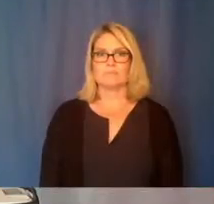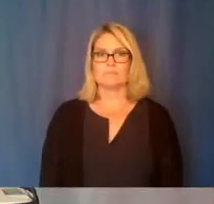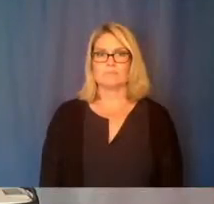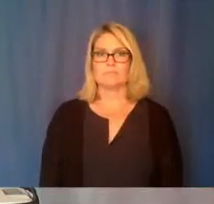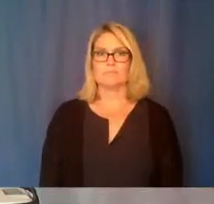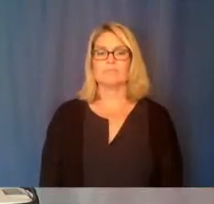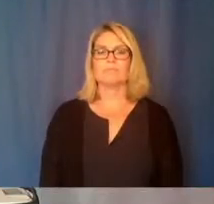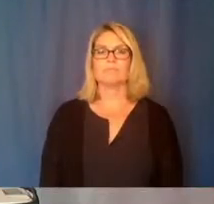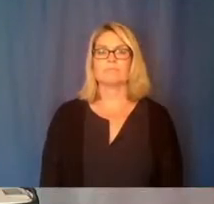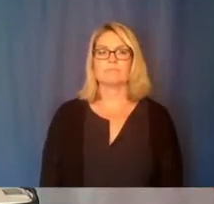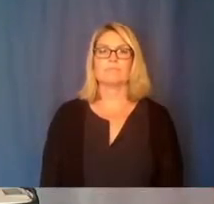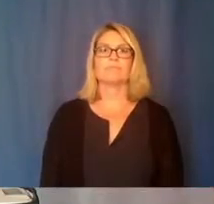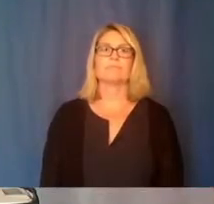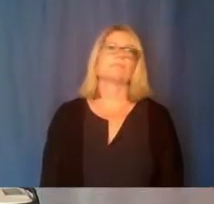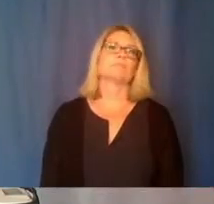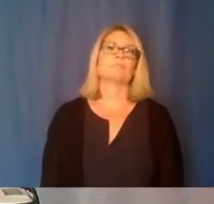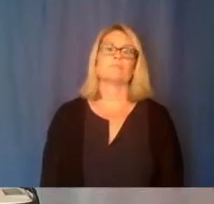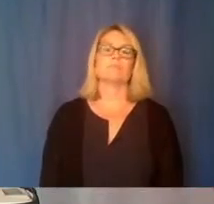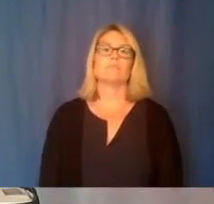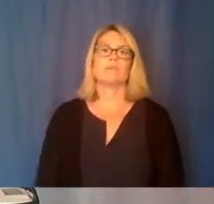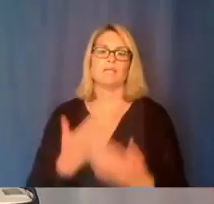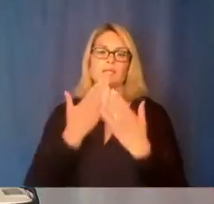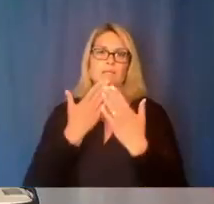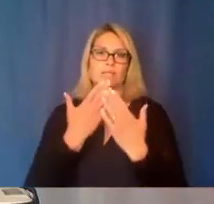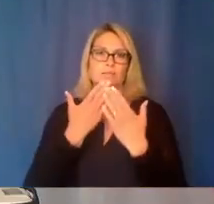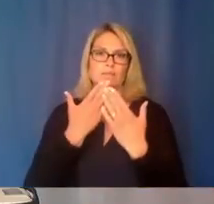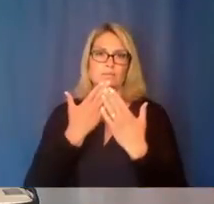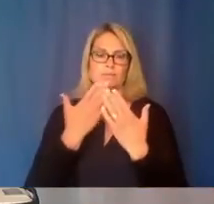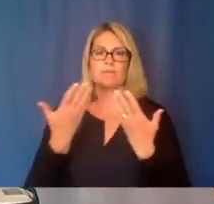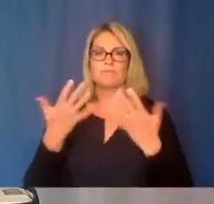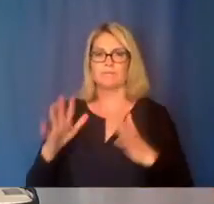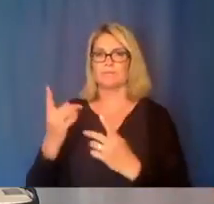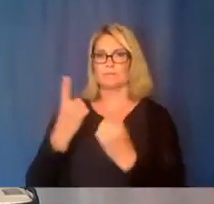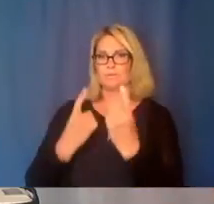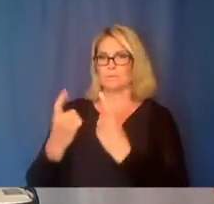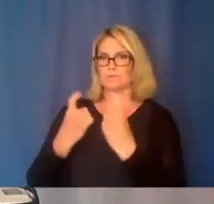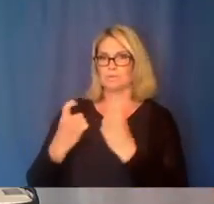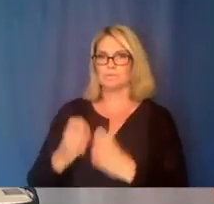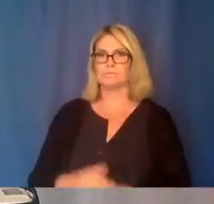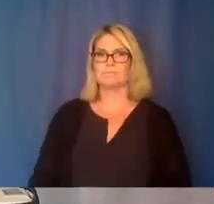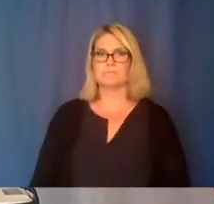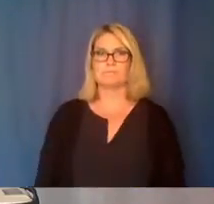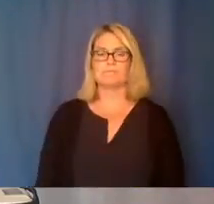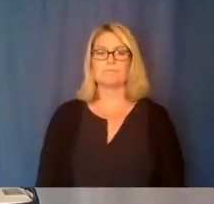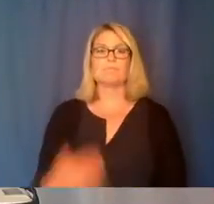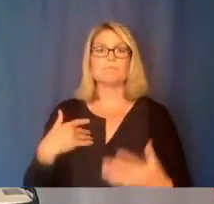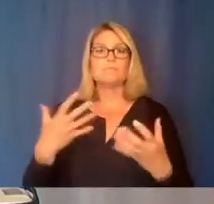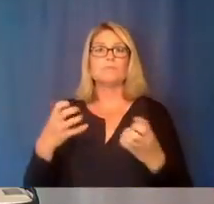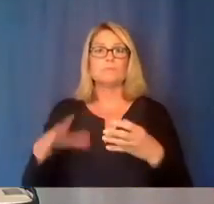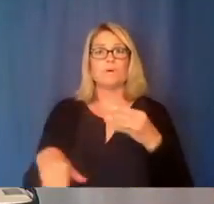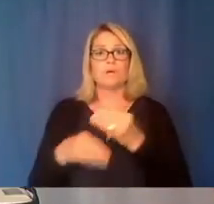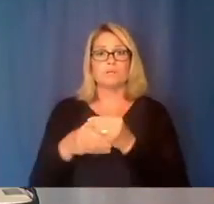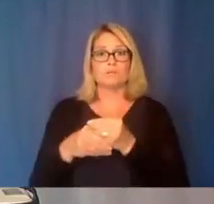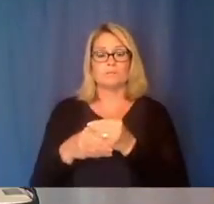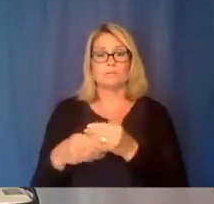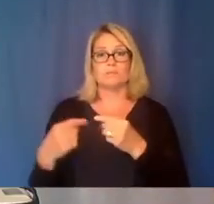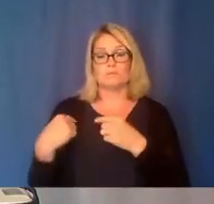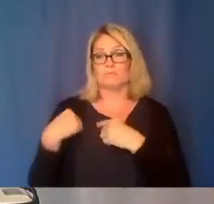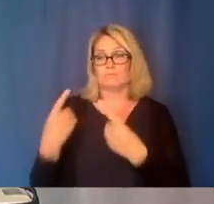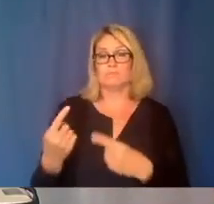brings an end to our questions. I would just say, as we part, that over the last 17 and a half months or